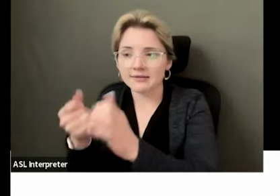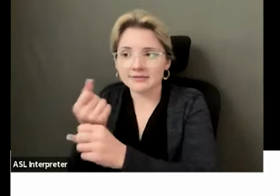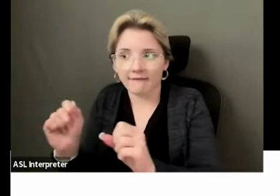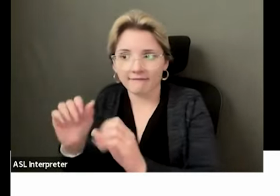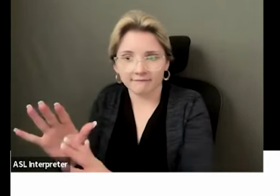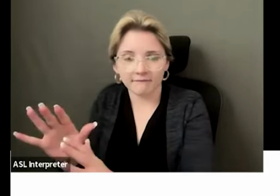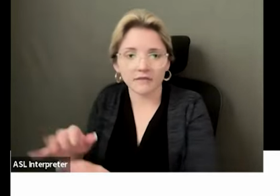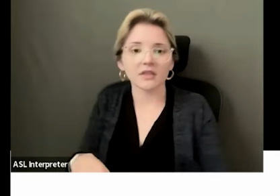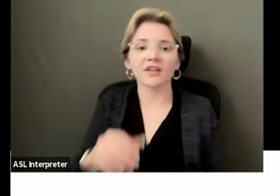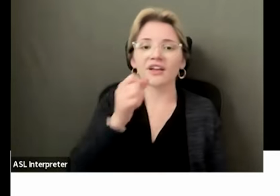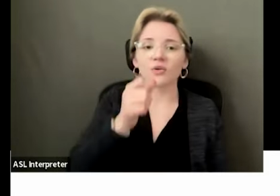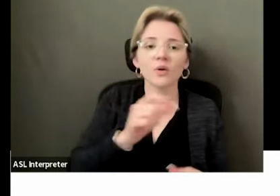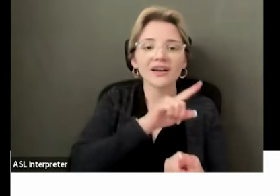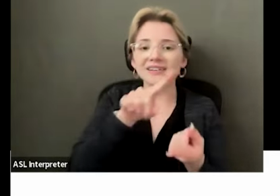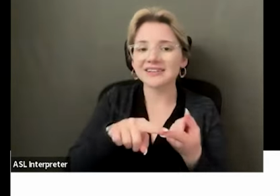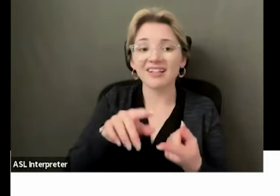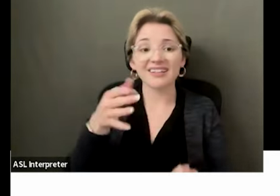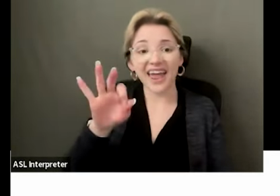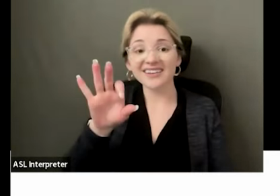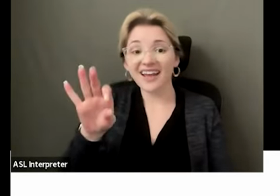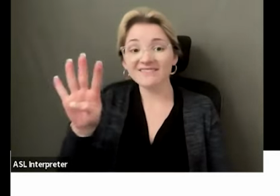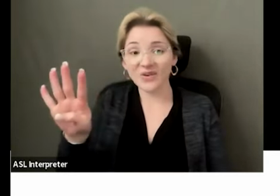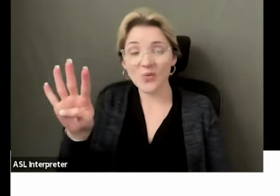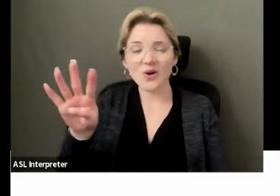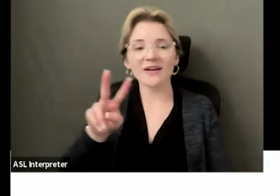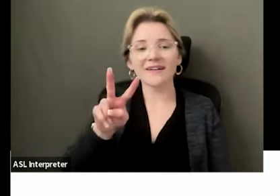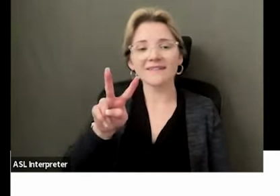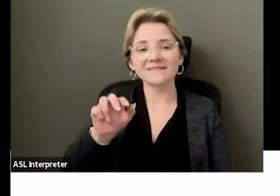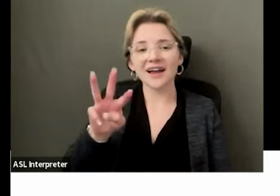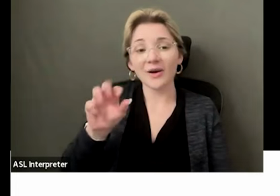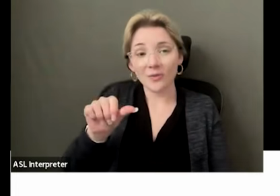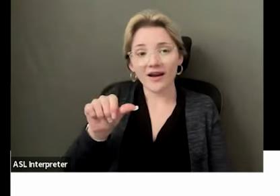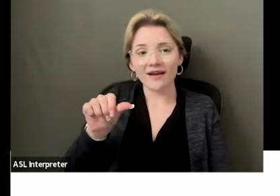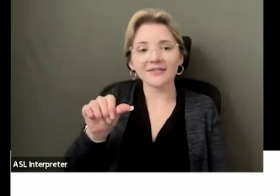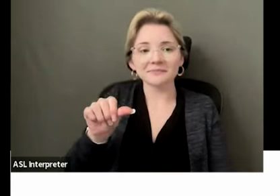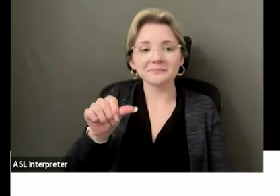So it wasn't until 1994 that the Violence Against Women Act was